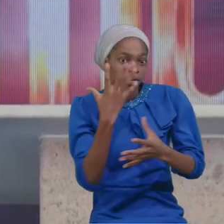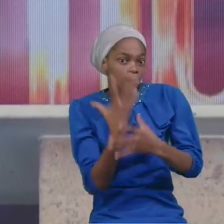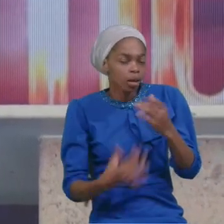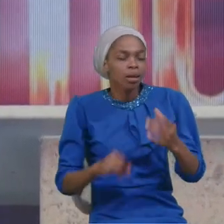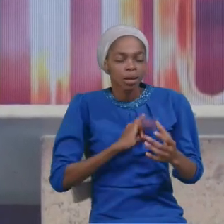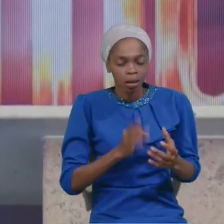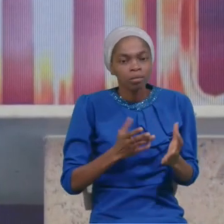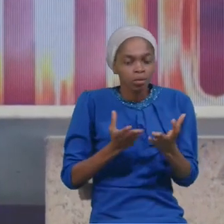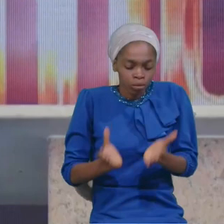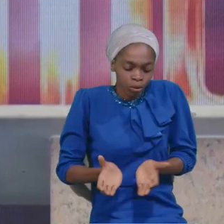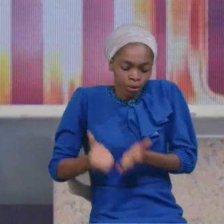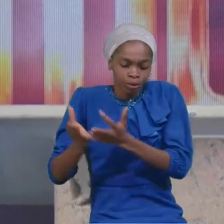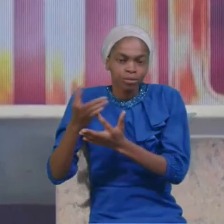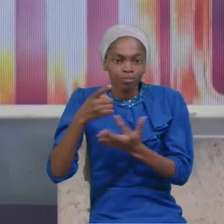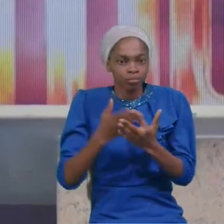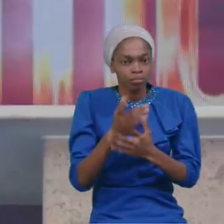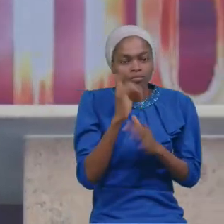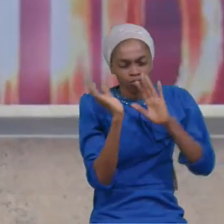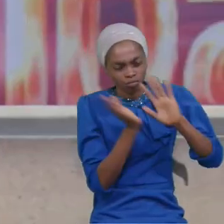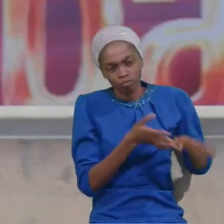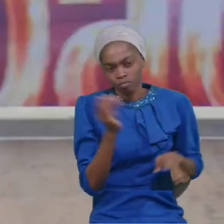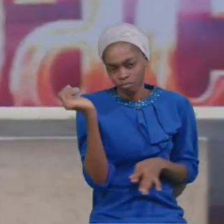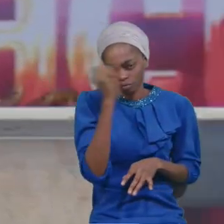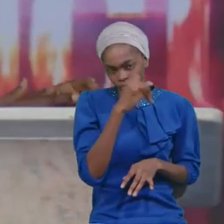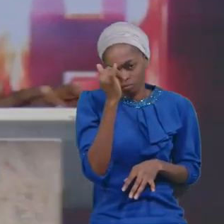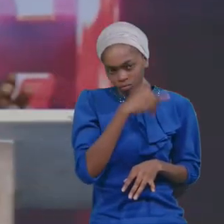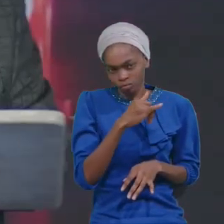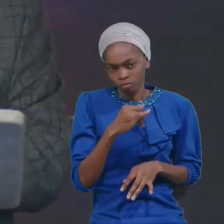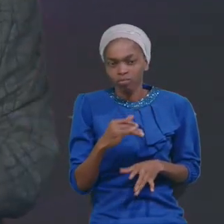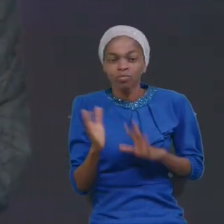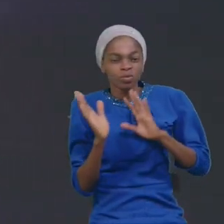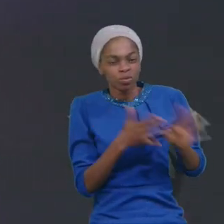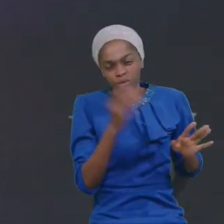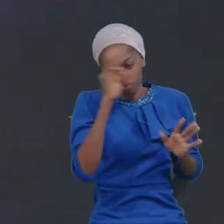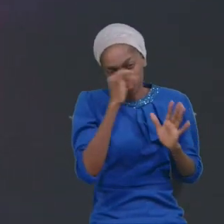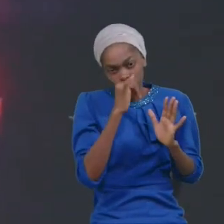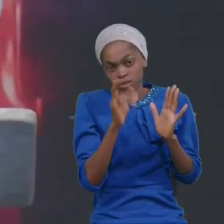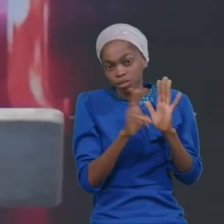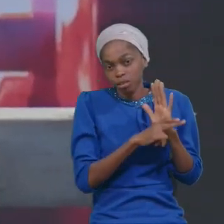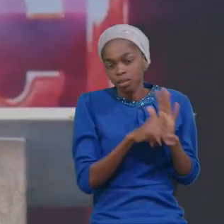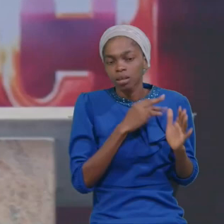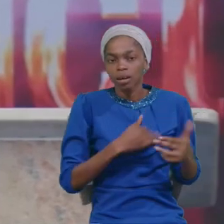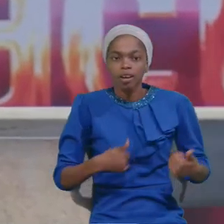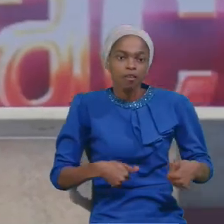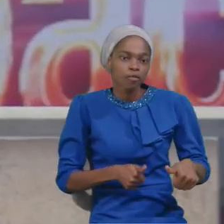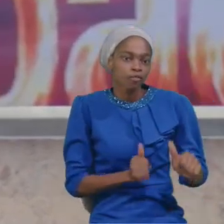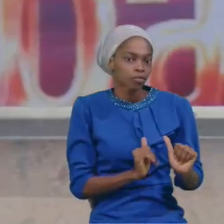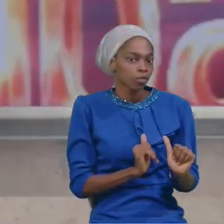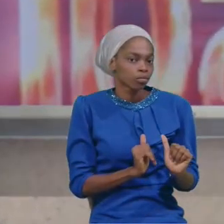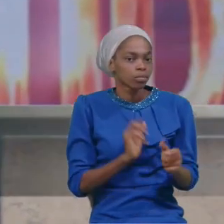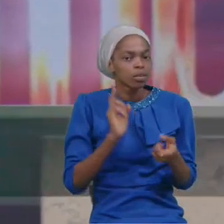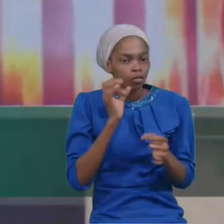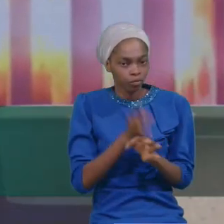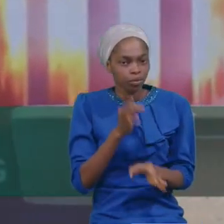and follow the faithful friend. I'm looking at G here now. G is to glorify